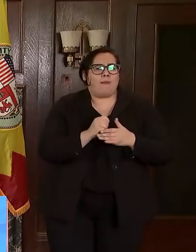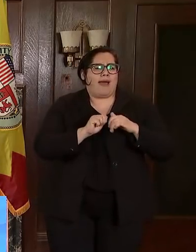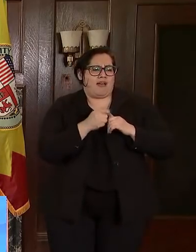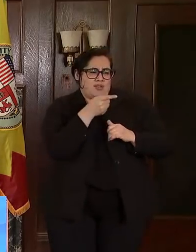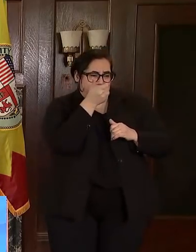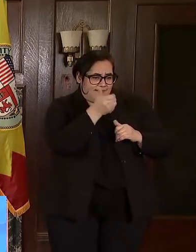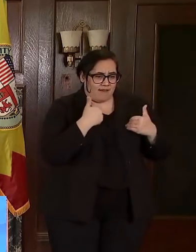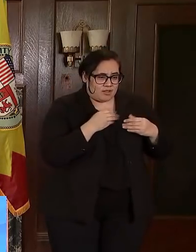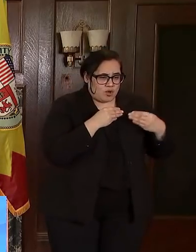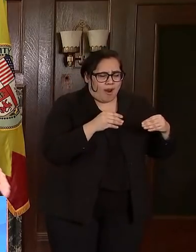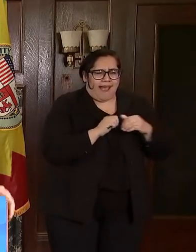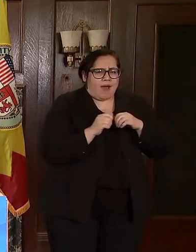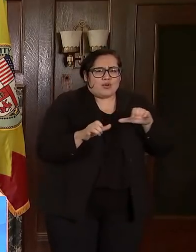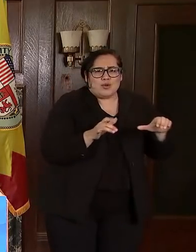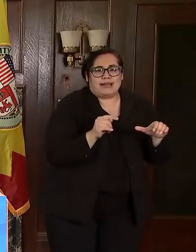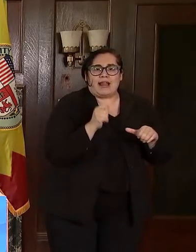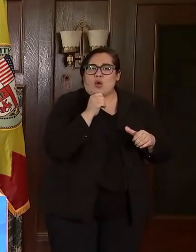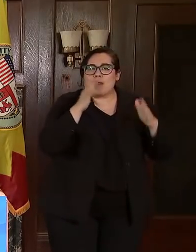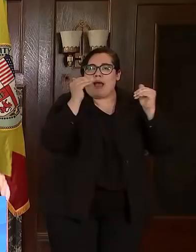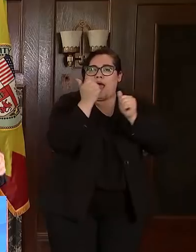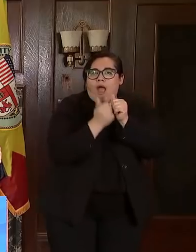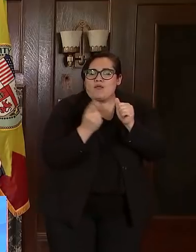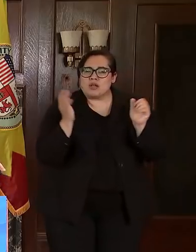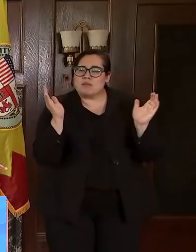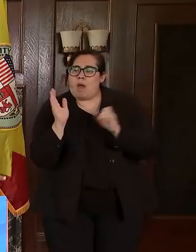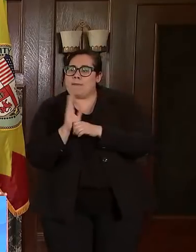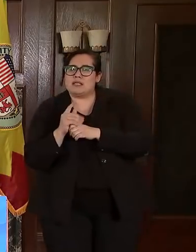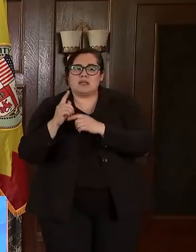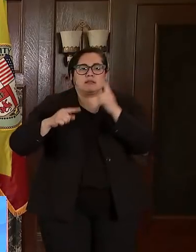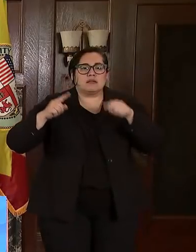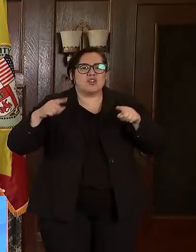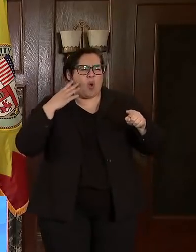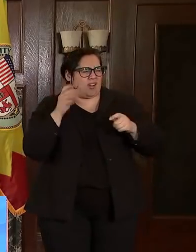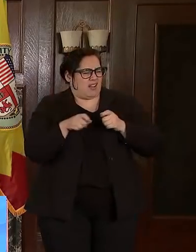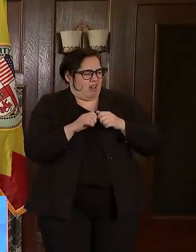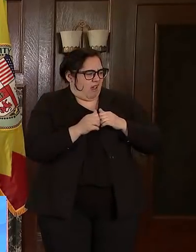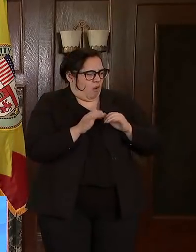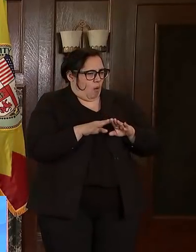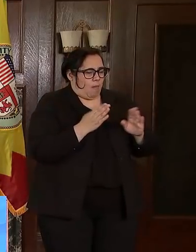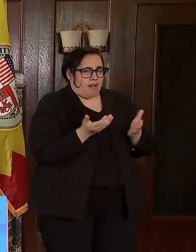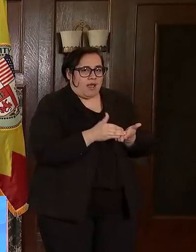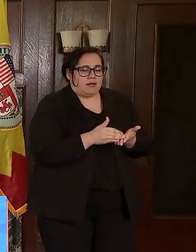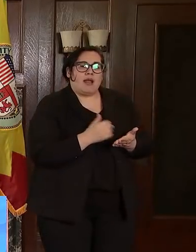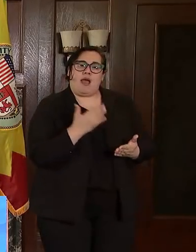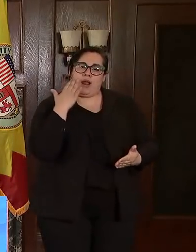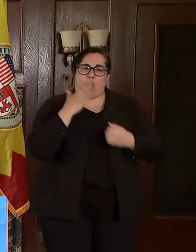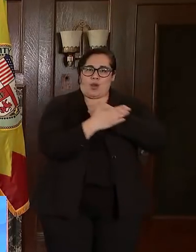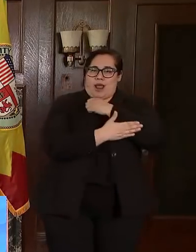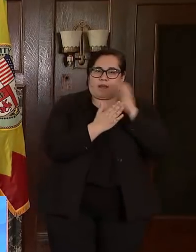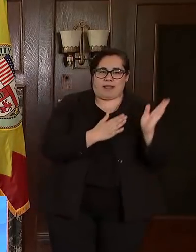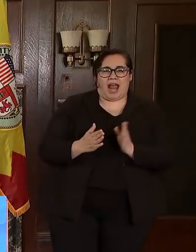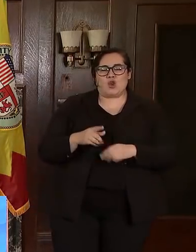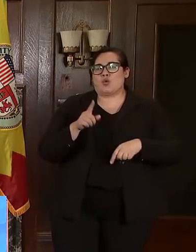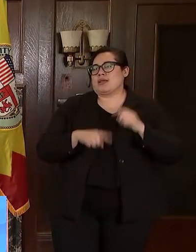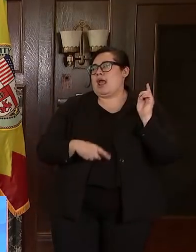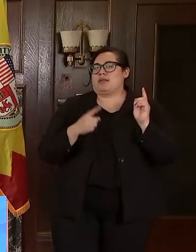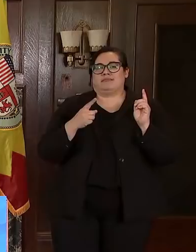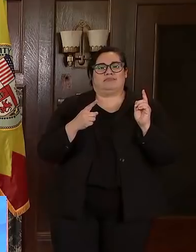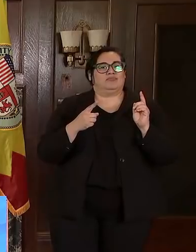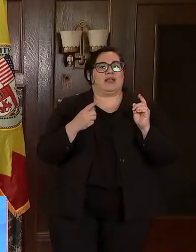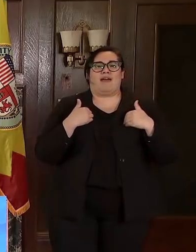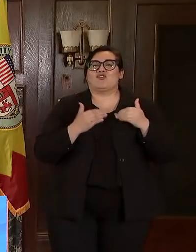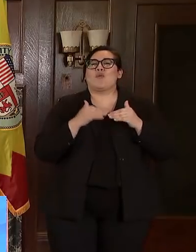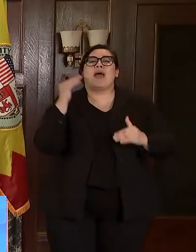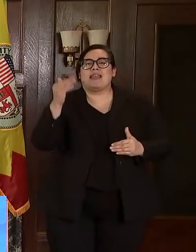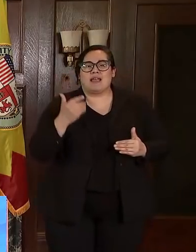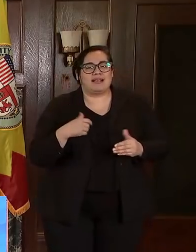do this? I don't expect every mom and pop retailer to know exactly how to do that. So I know the county's looking at putting that out. You can't read too many of these things. The state